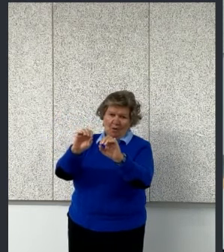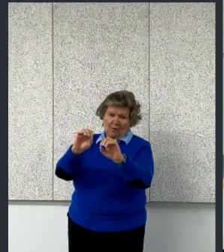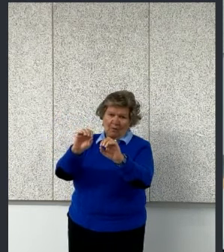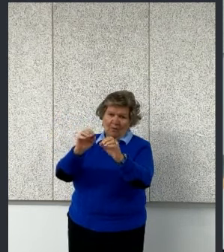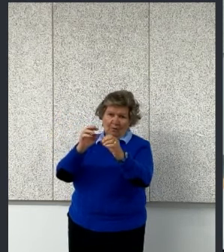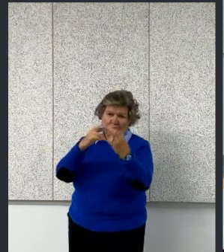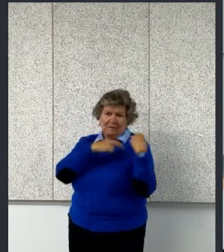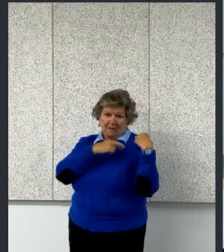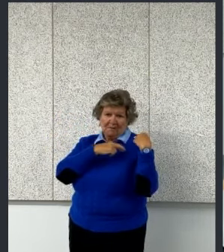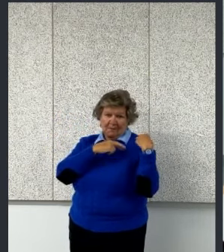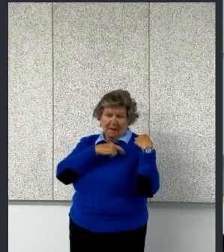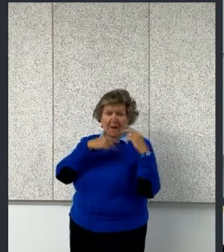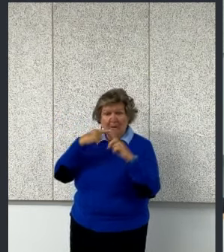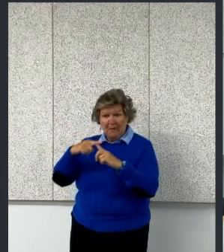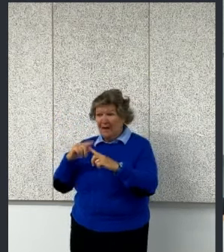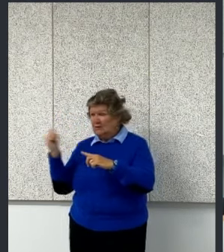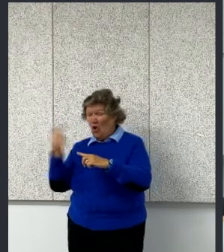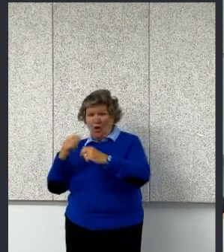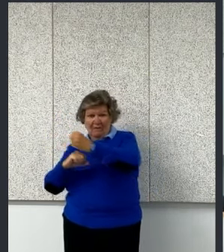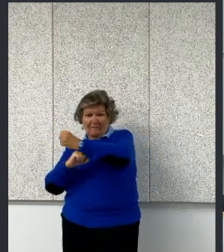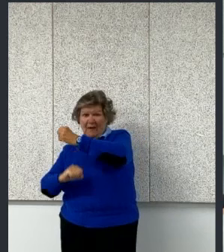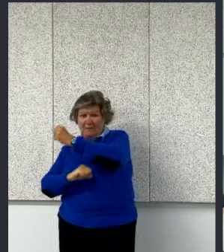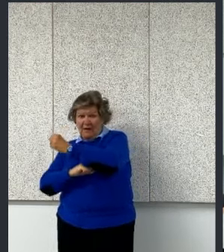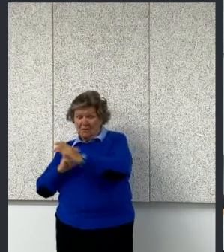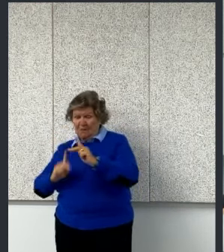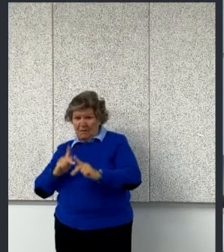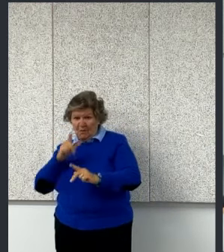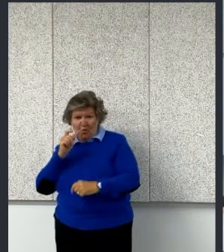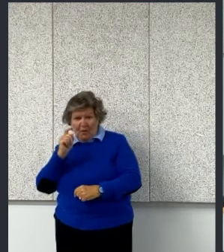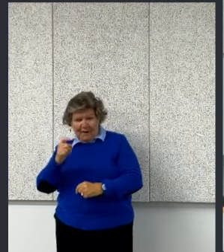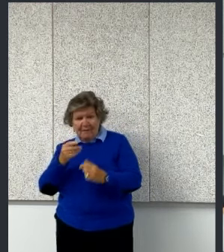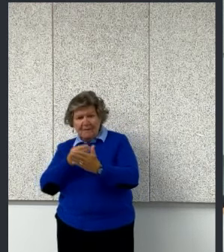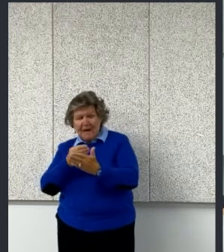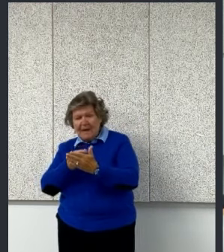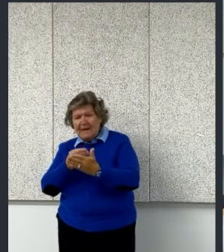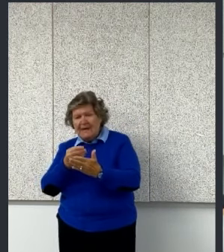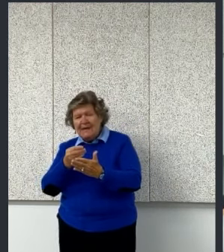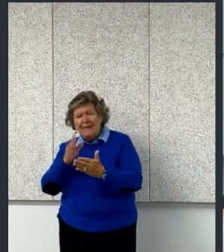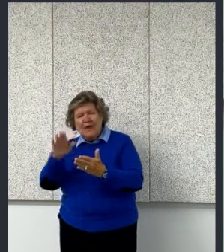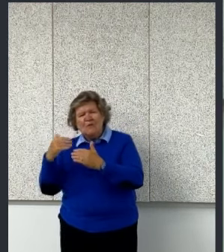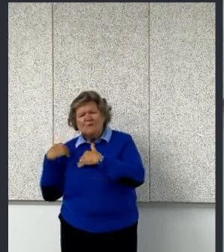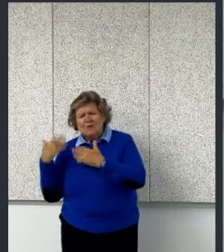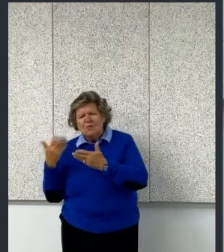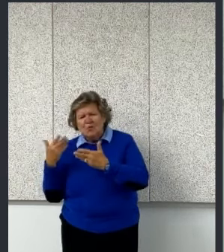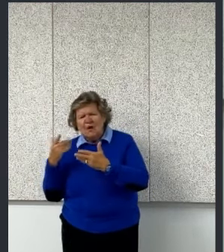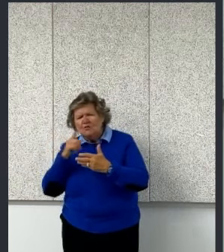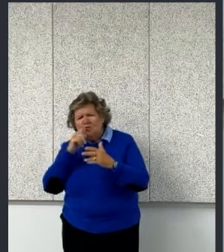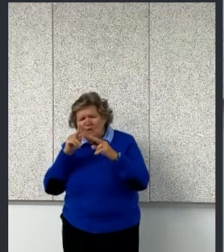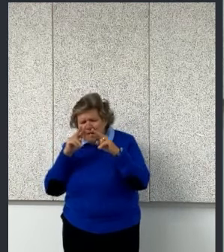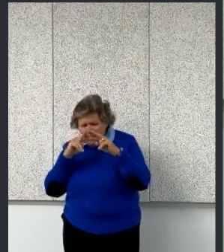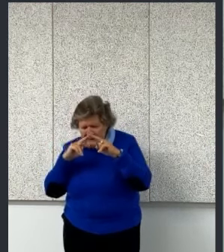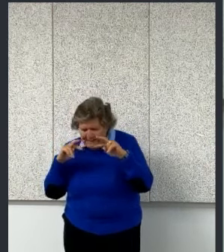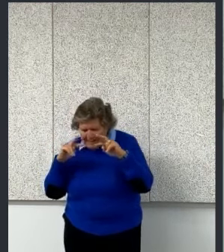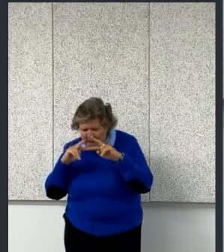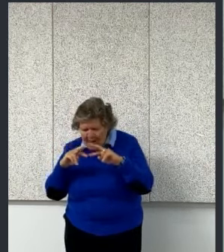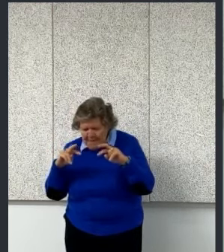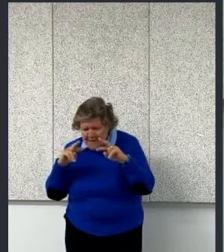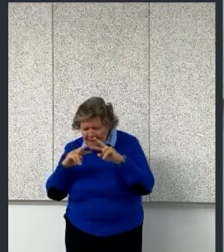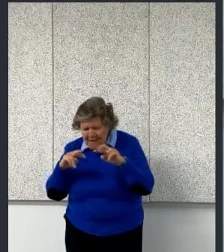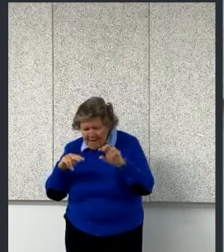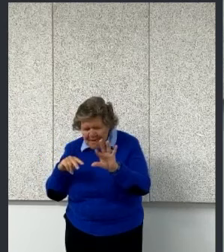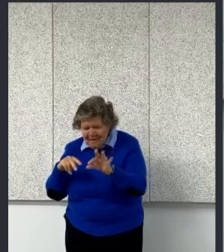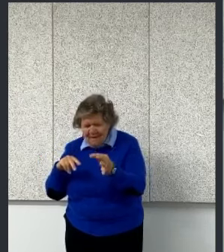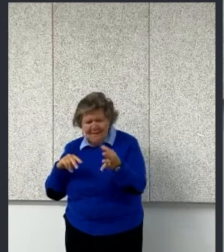of the foundation's responsibilities, you know, and the theater companies, to really examine what